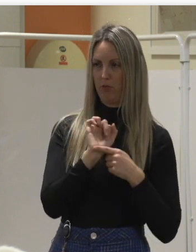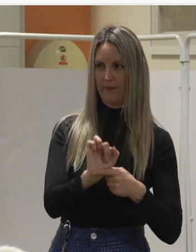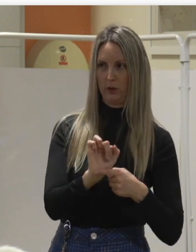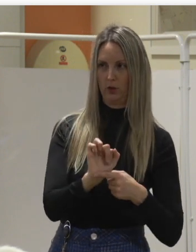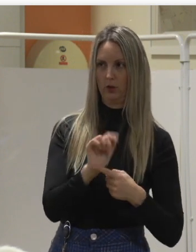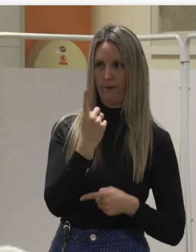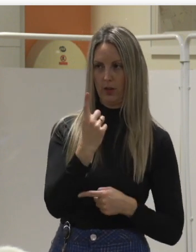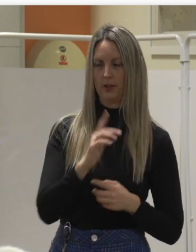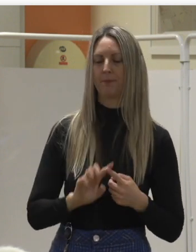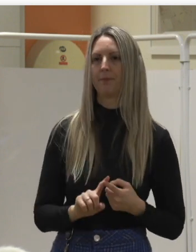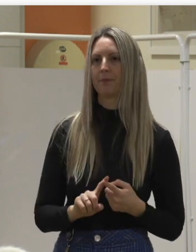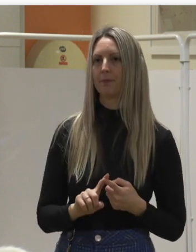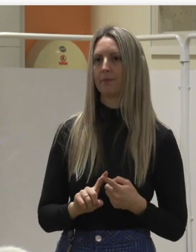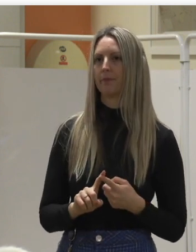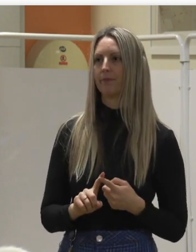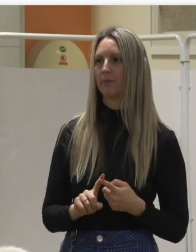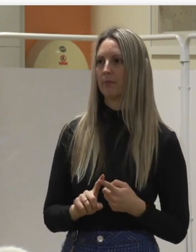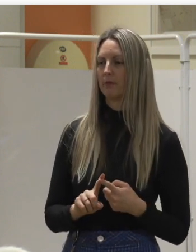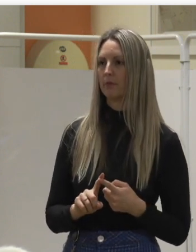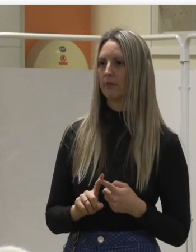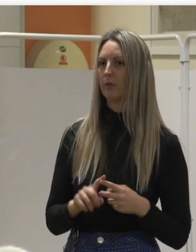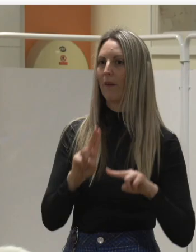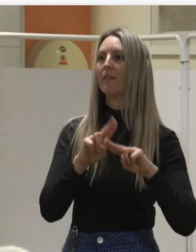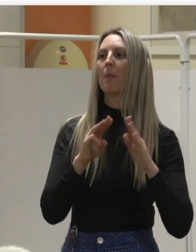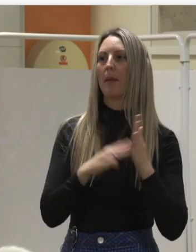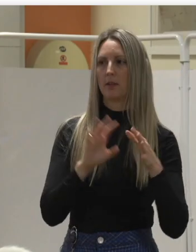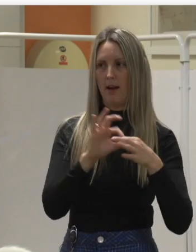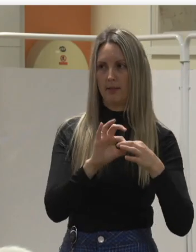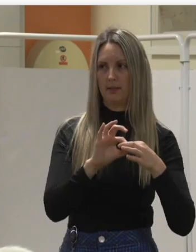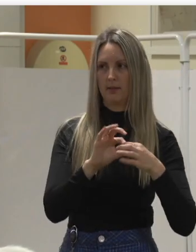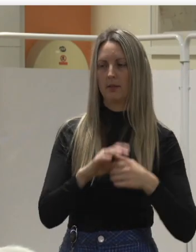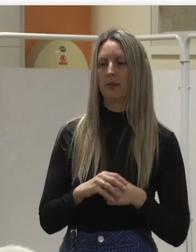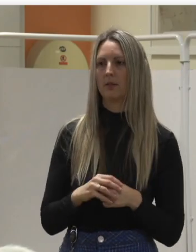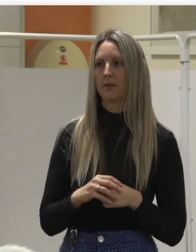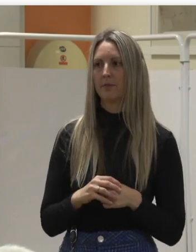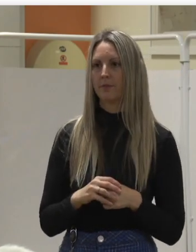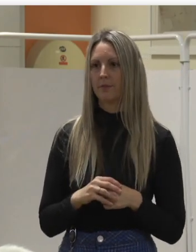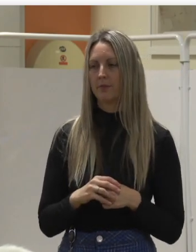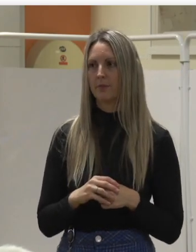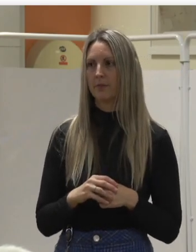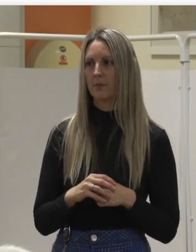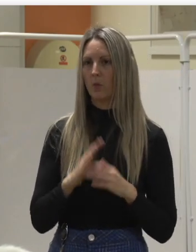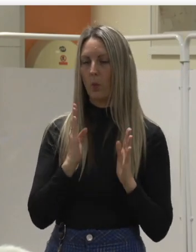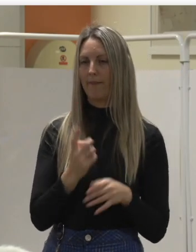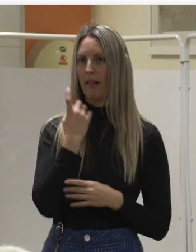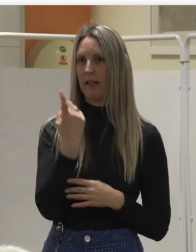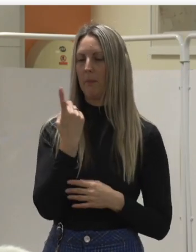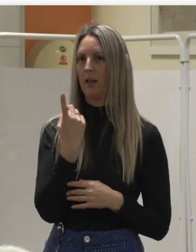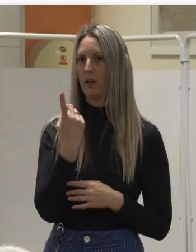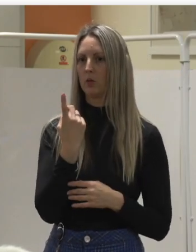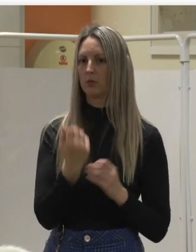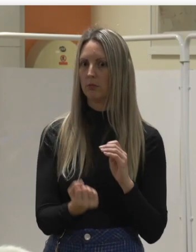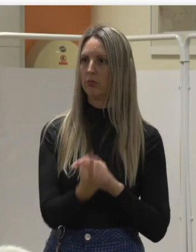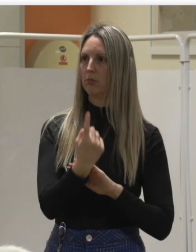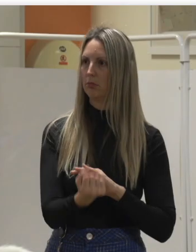as first one. Looking at fibromyalgia, so we have to look at the drivers. So what